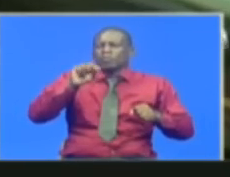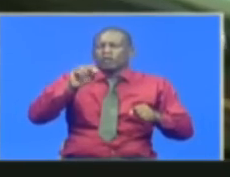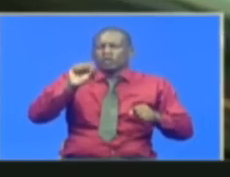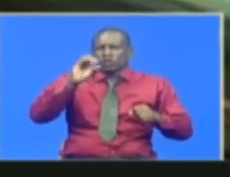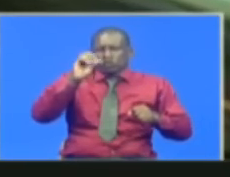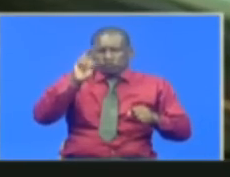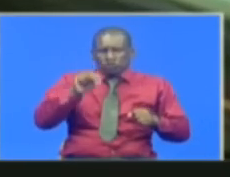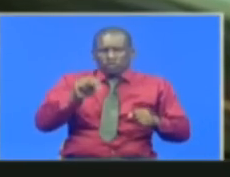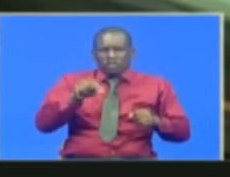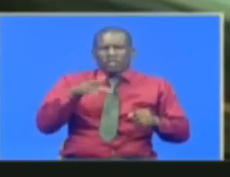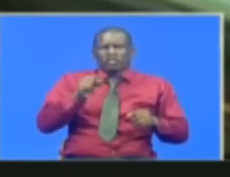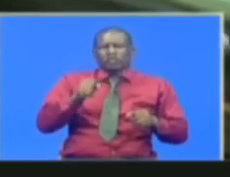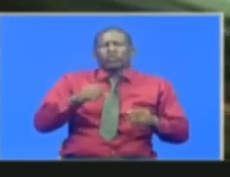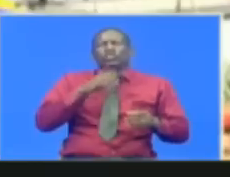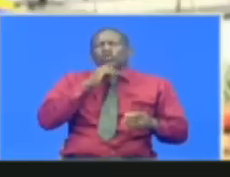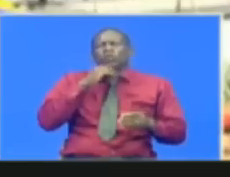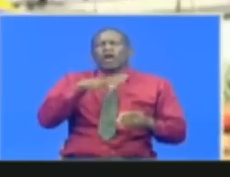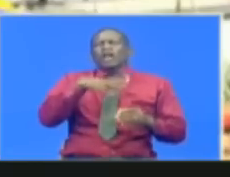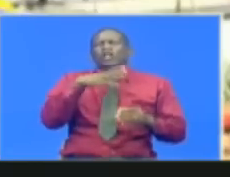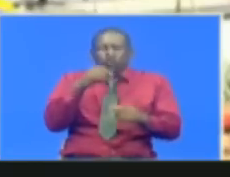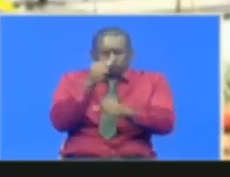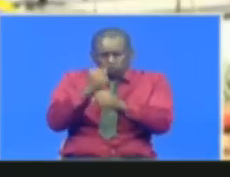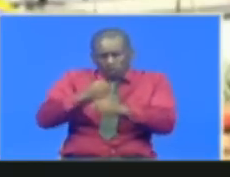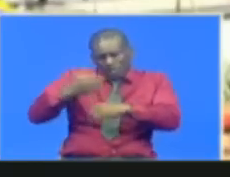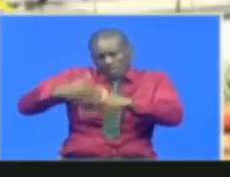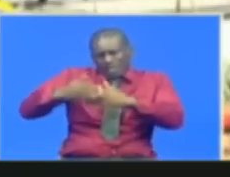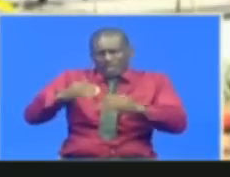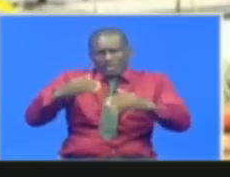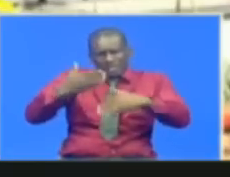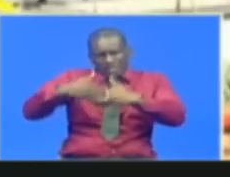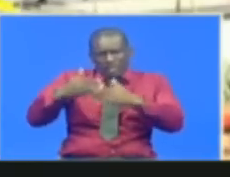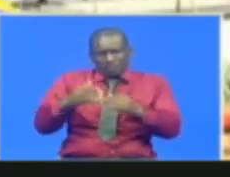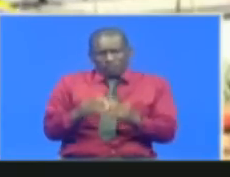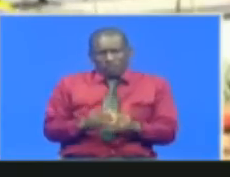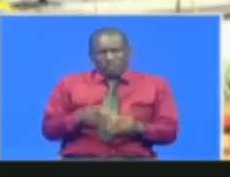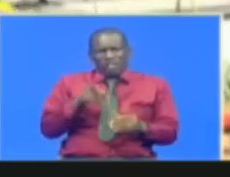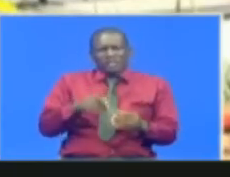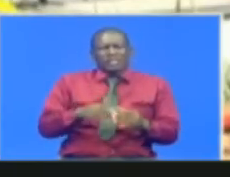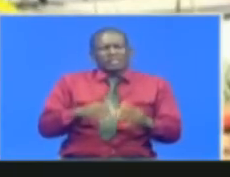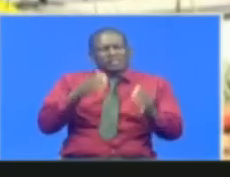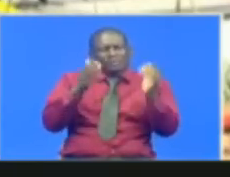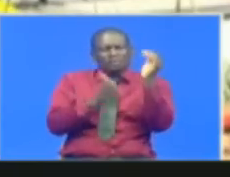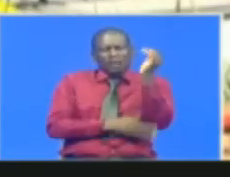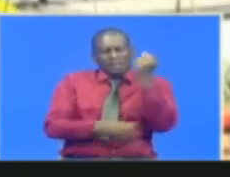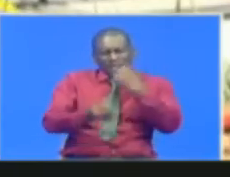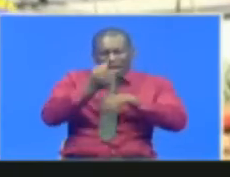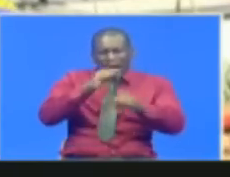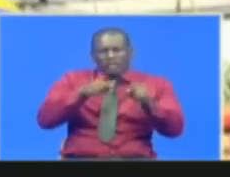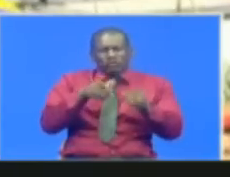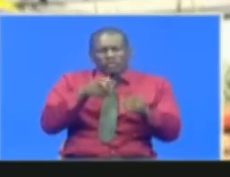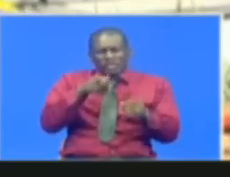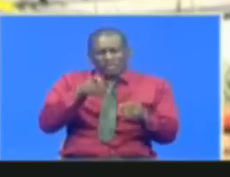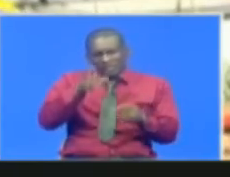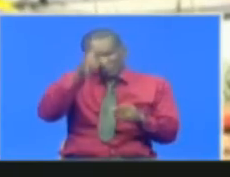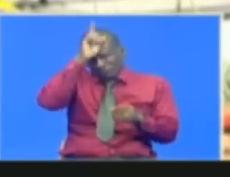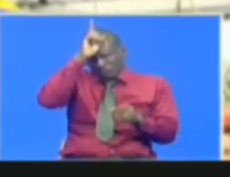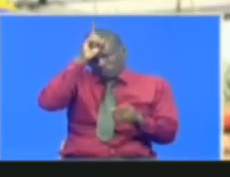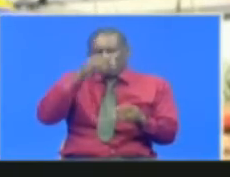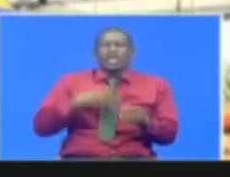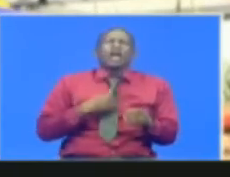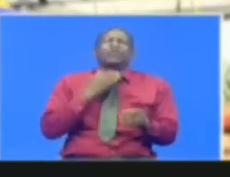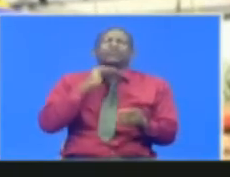odd jobs at a neighbor's house at the time. Ni kitendo kibaya na imekuwa husuni katika kichichi hii. Kwa hivyo naomba